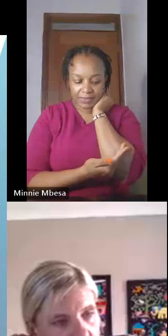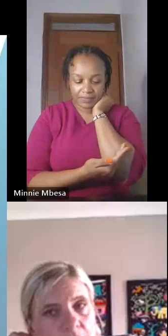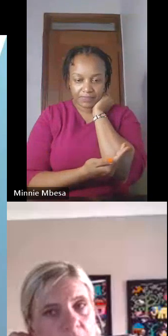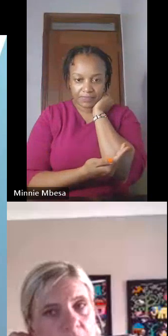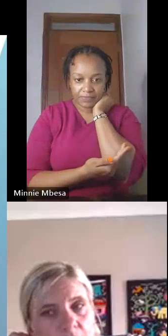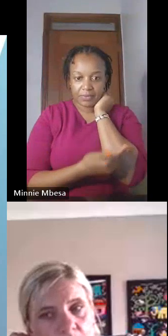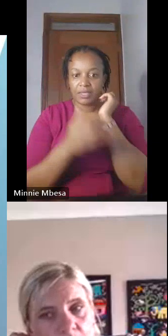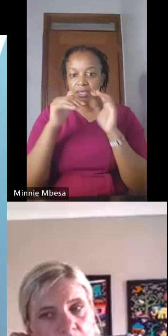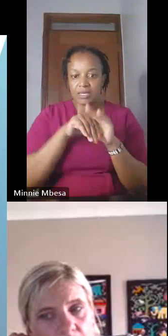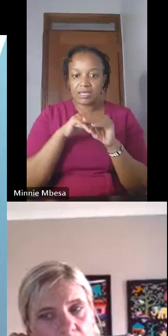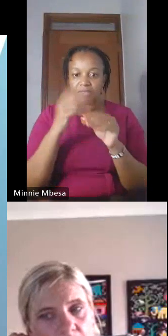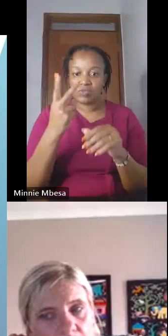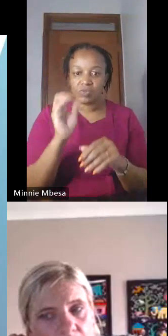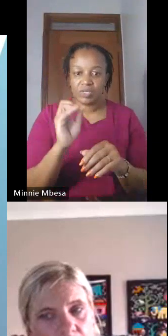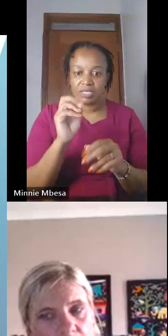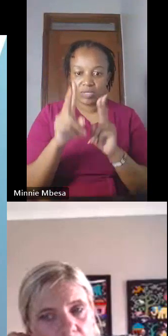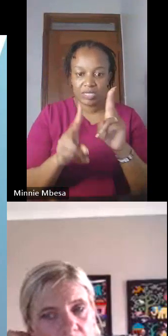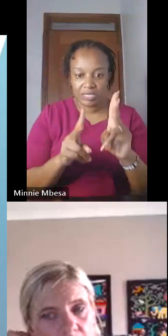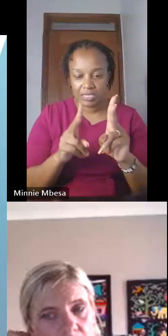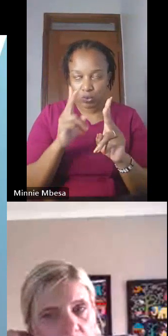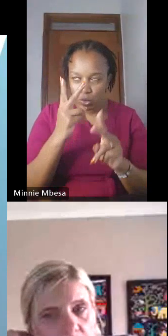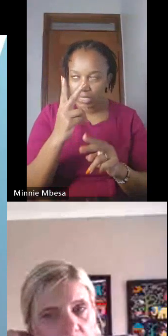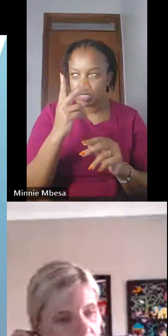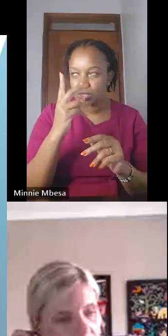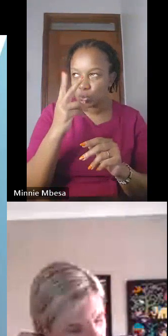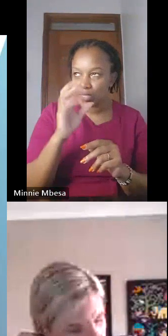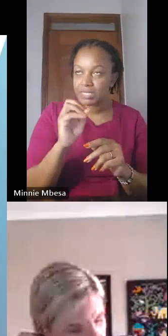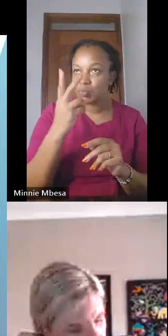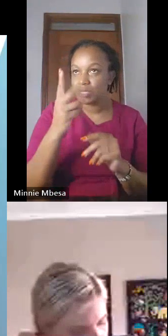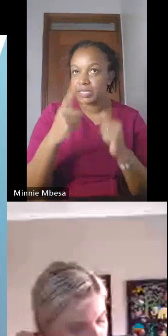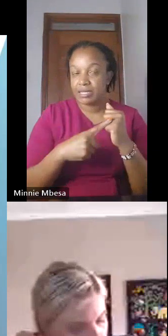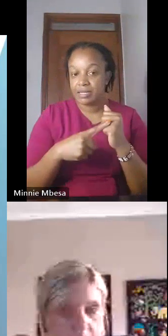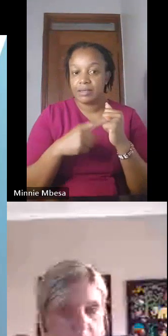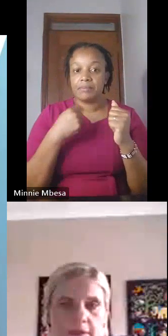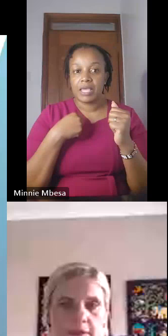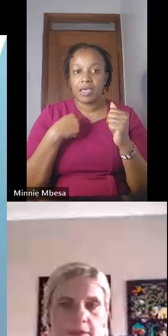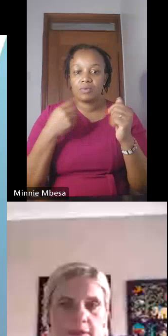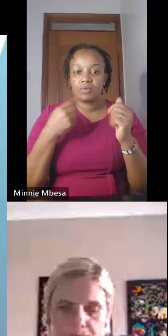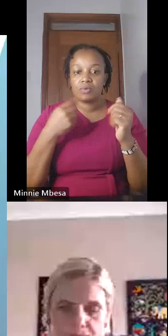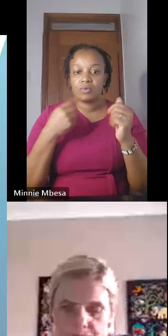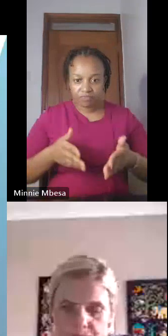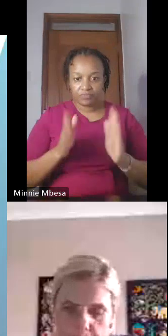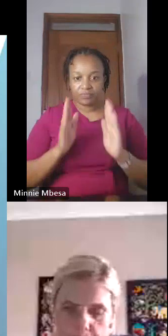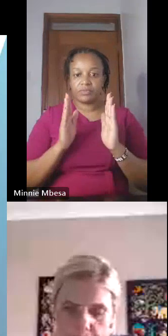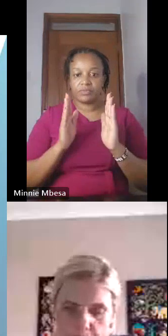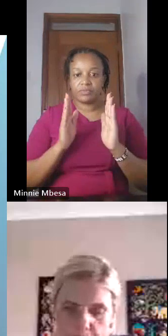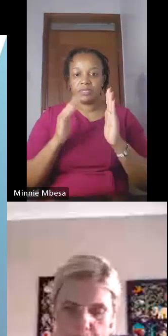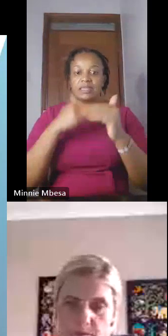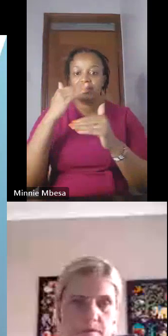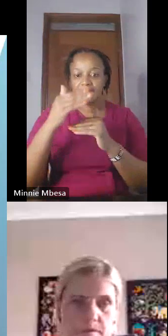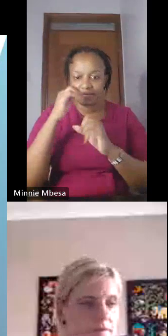2026, and maybe I'm to deliver around May or April of next year, what happens? And